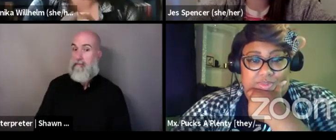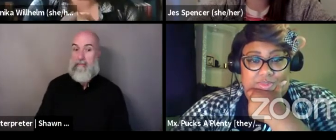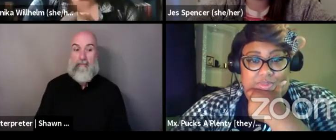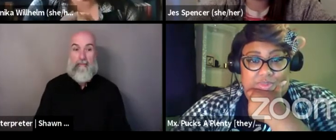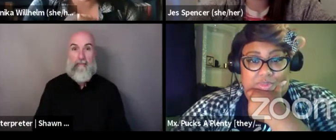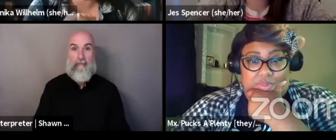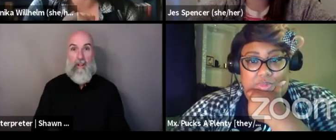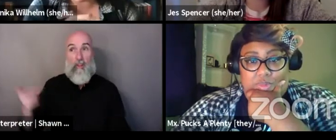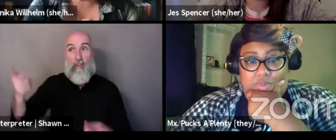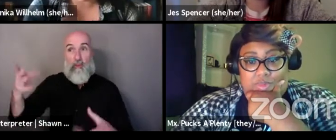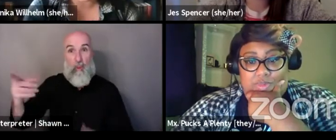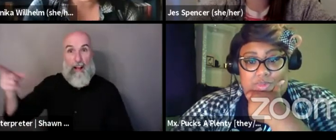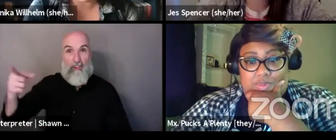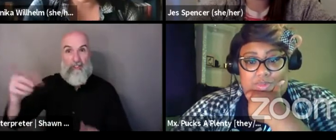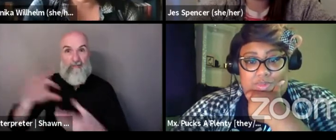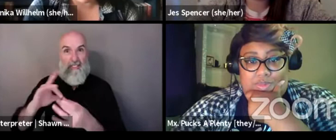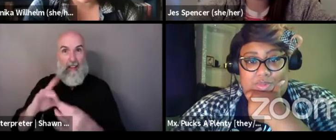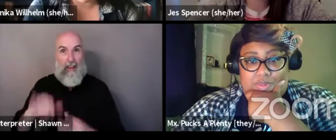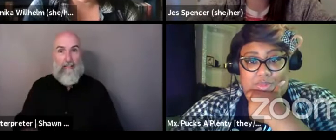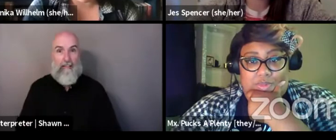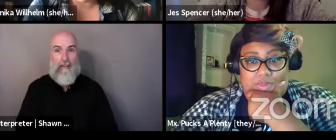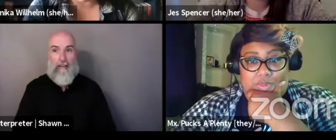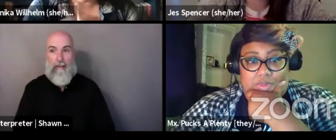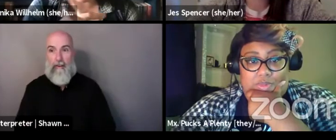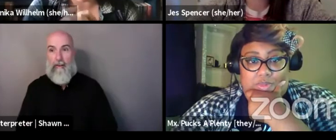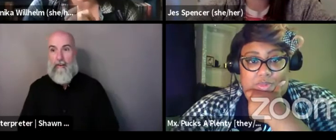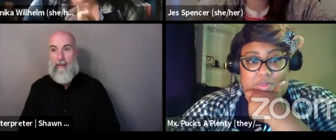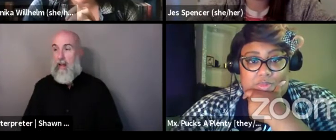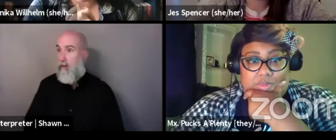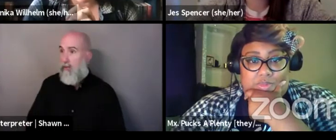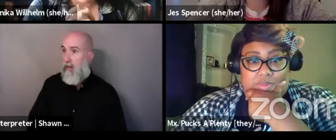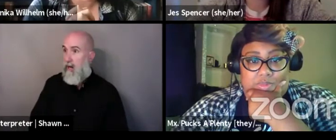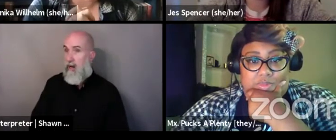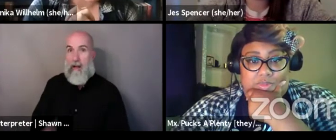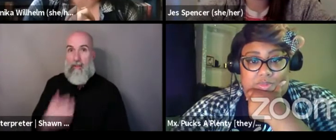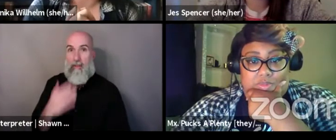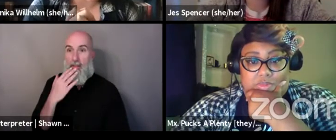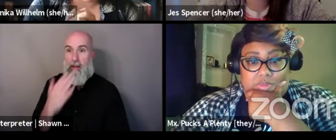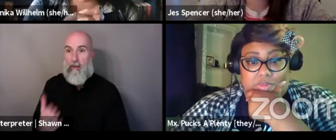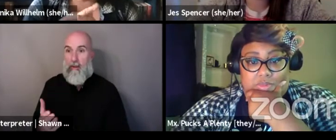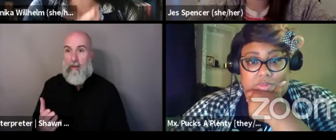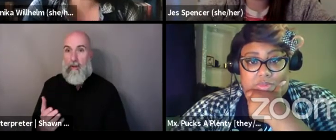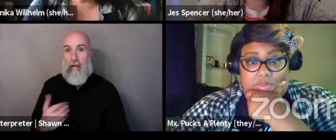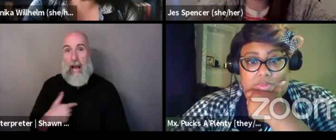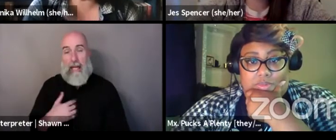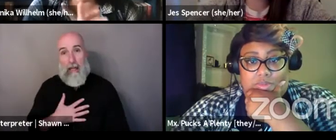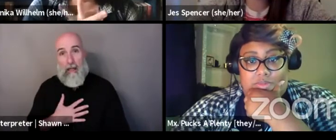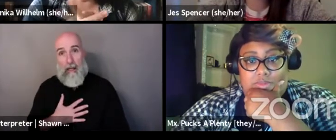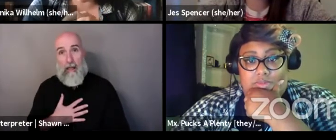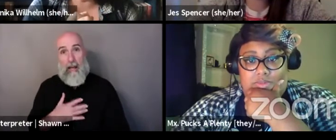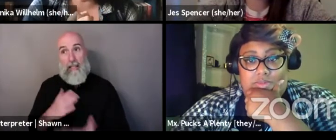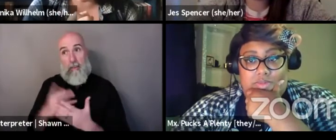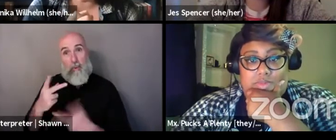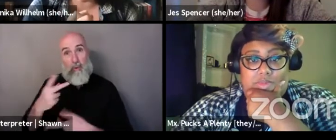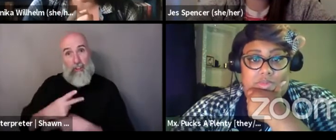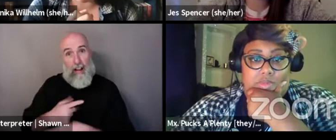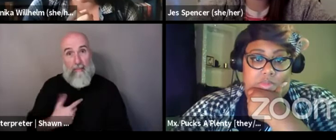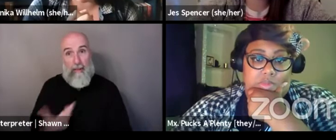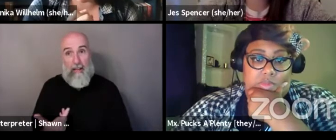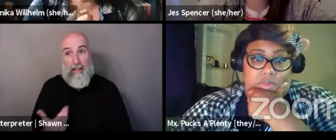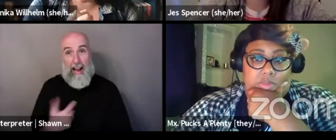The director said that. And I was like, thank you. I mean, it makes me emotional. Like, someone took care of me. You know,